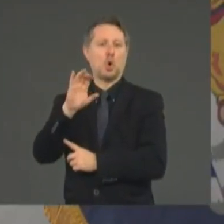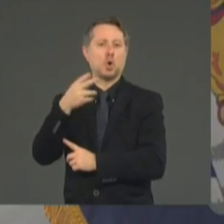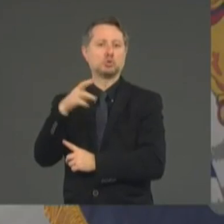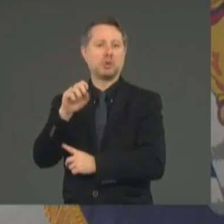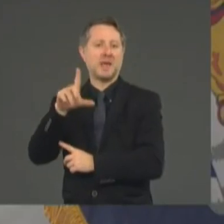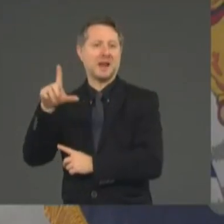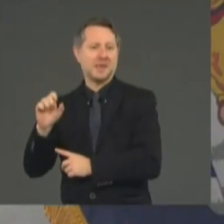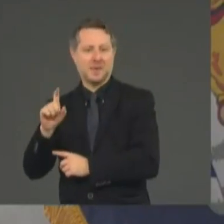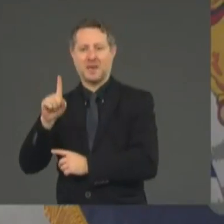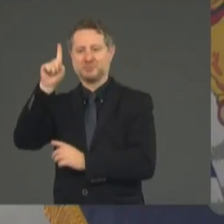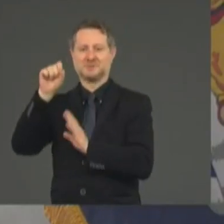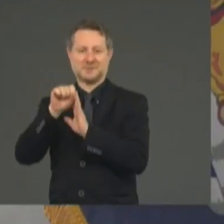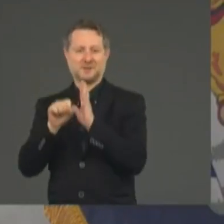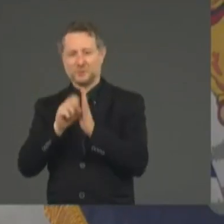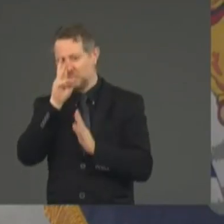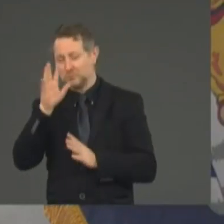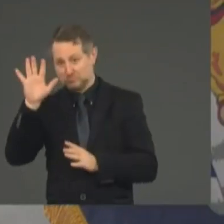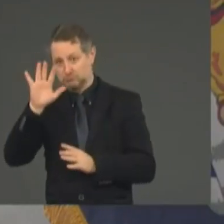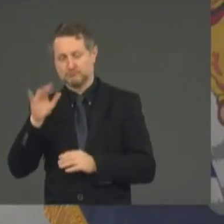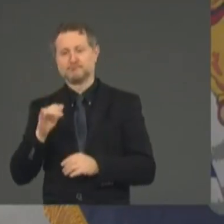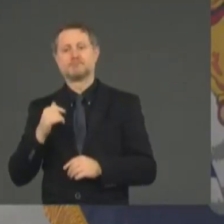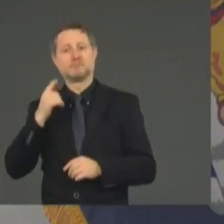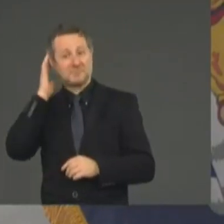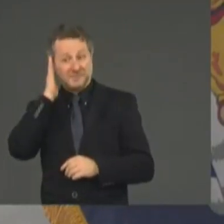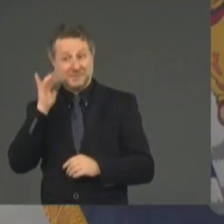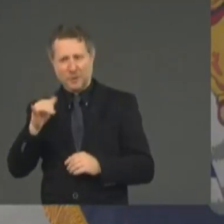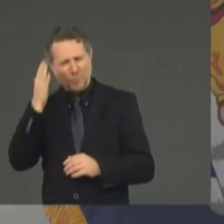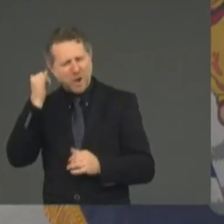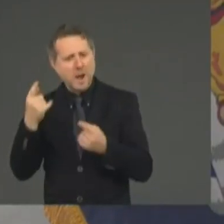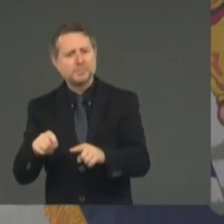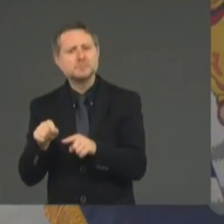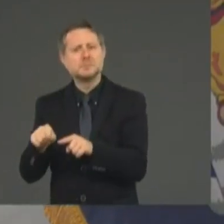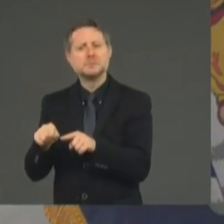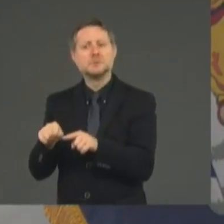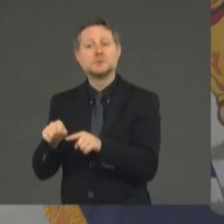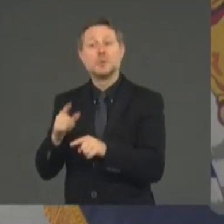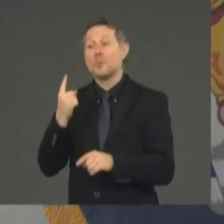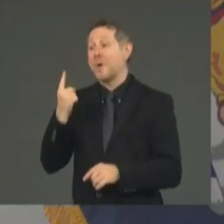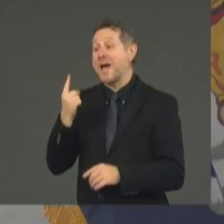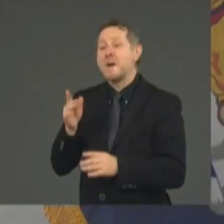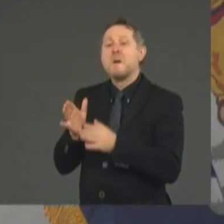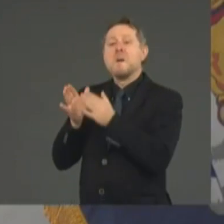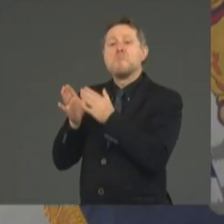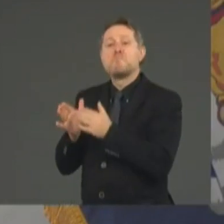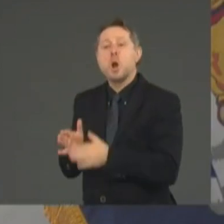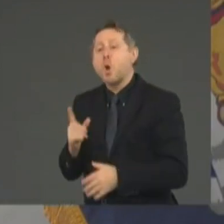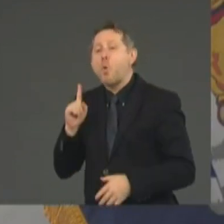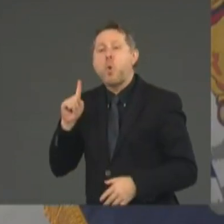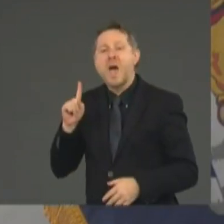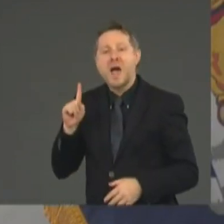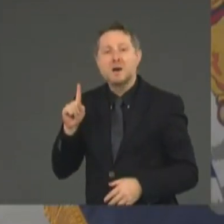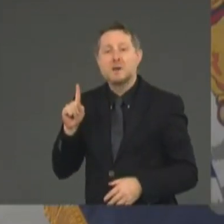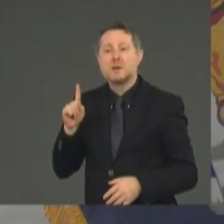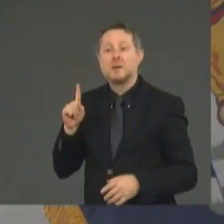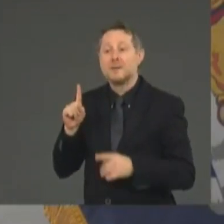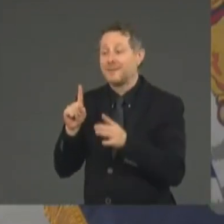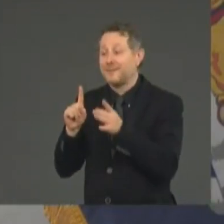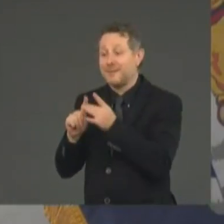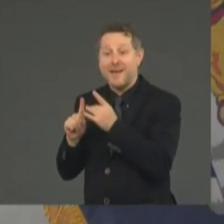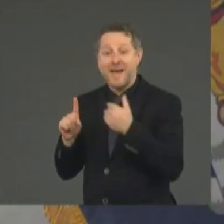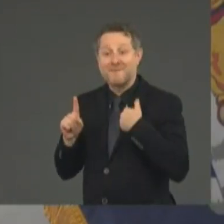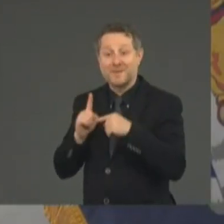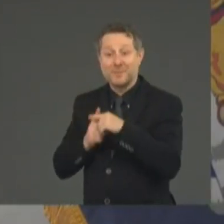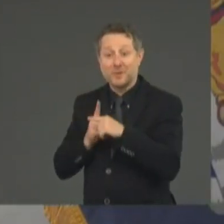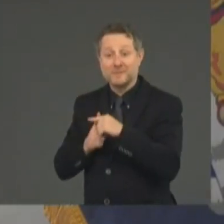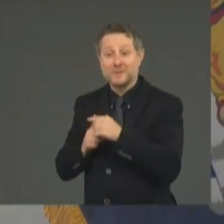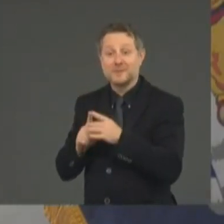How New Rochelle, Westchester? One person who went to a religious